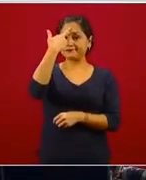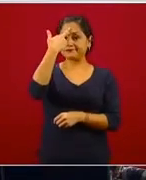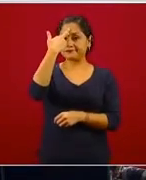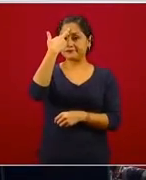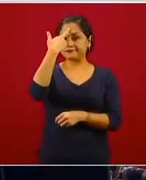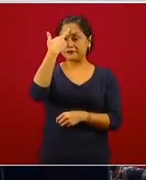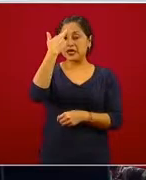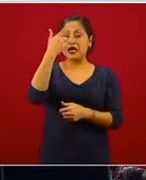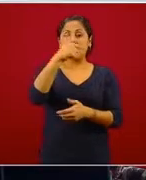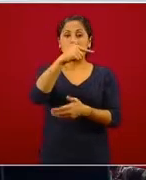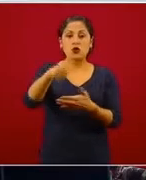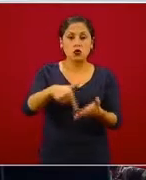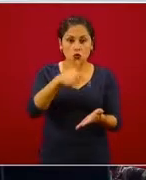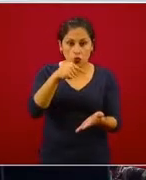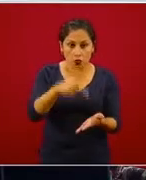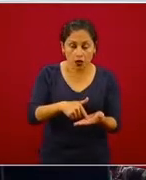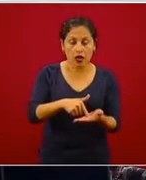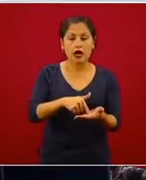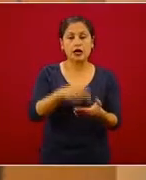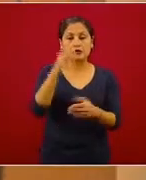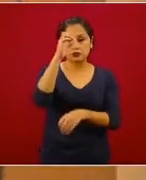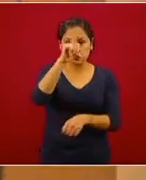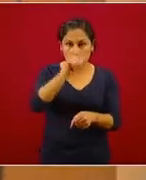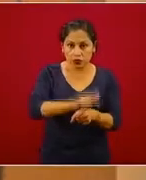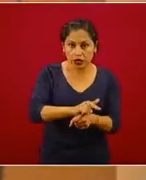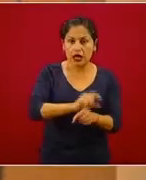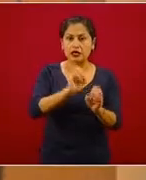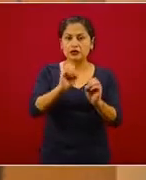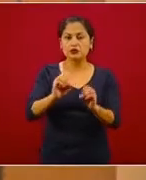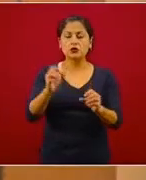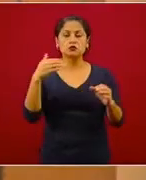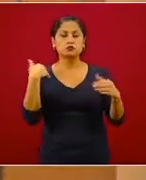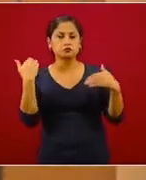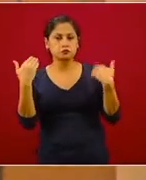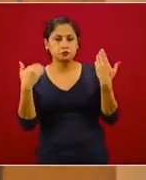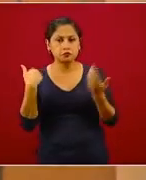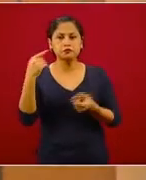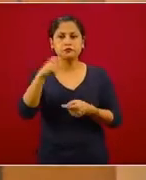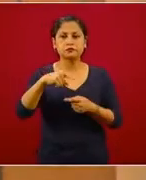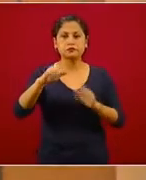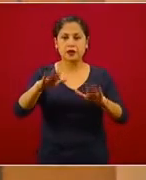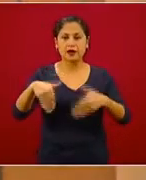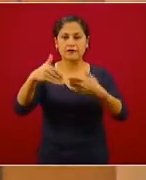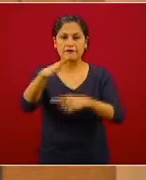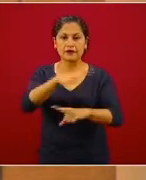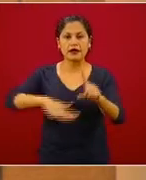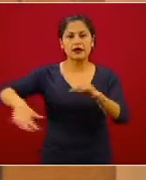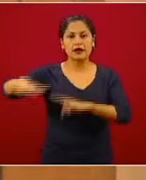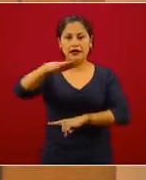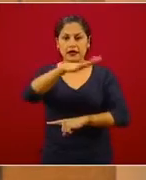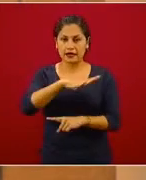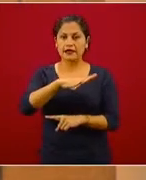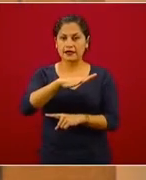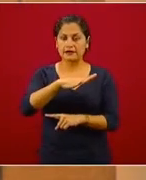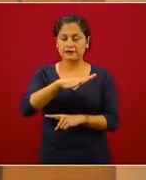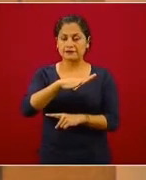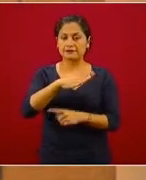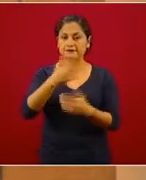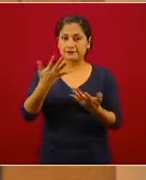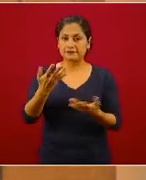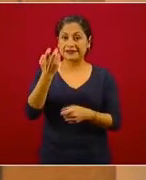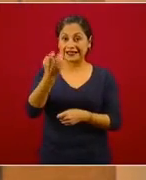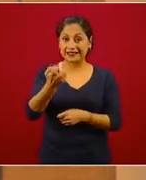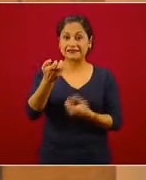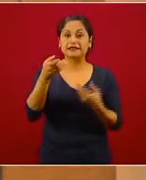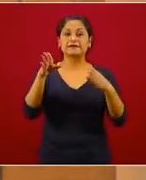Now, about social activity and recreational activity, which mostly occurs in public. Public is